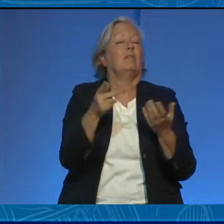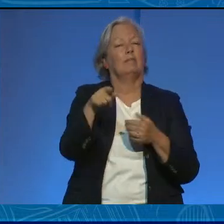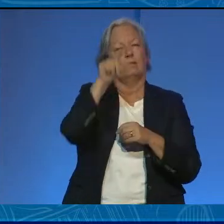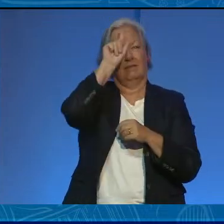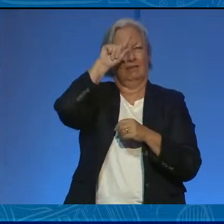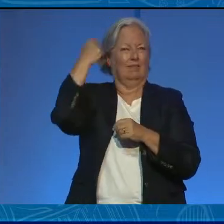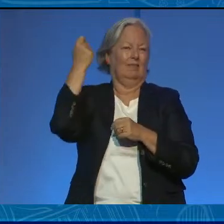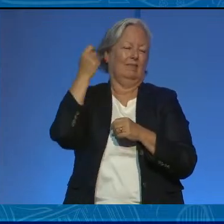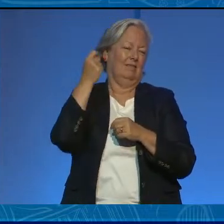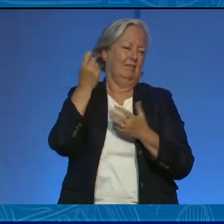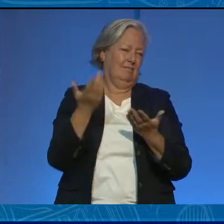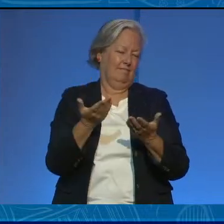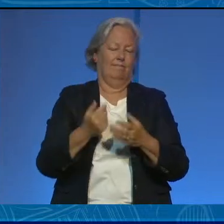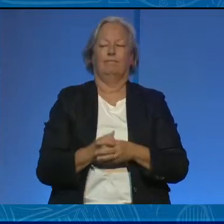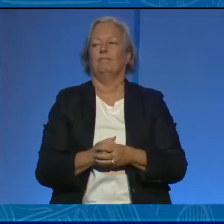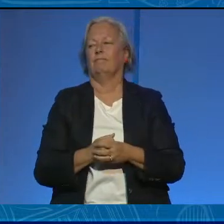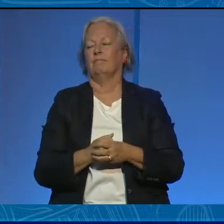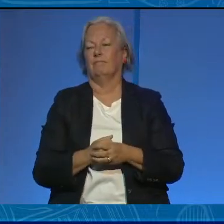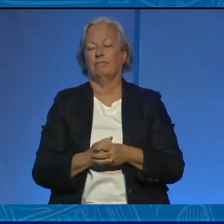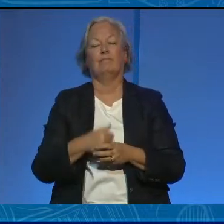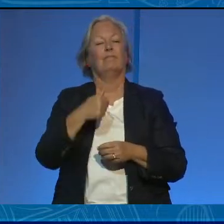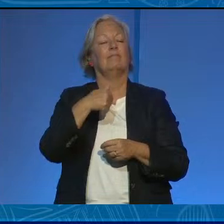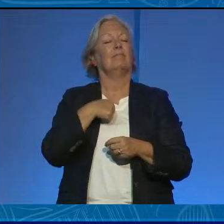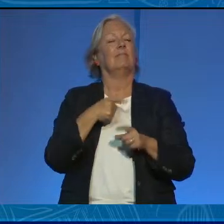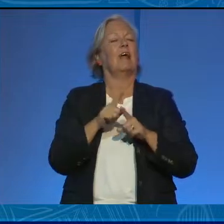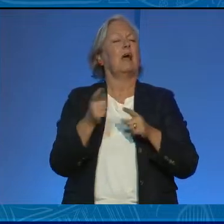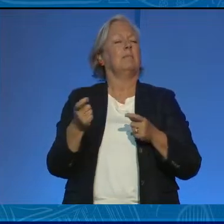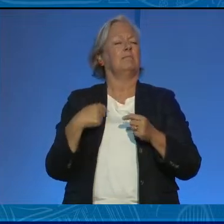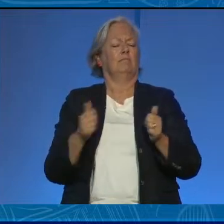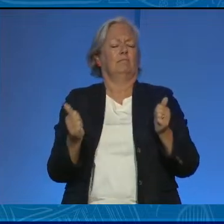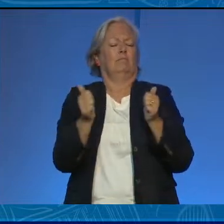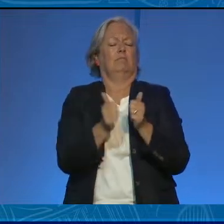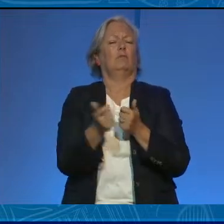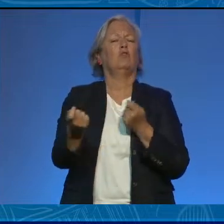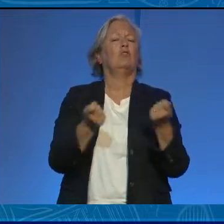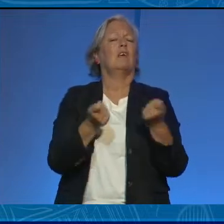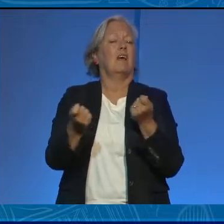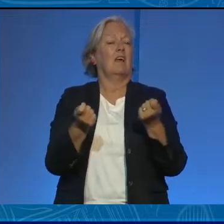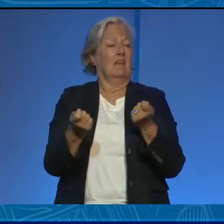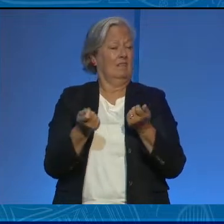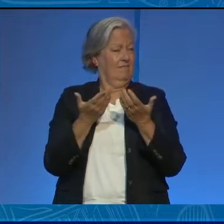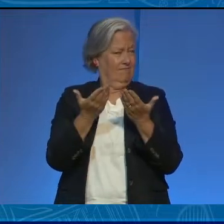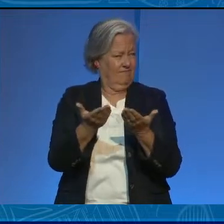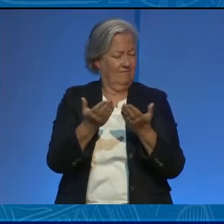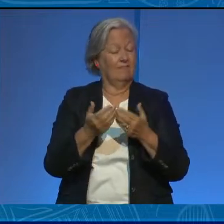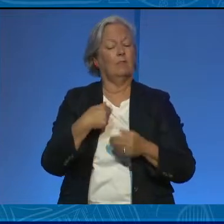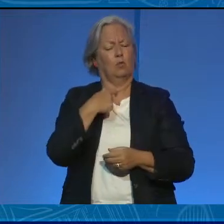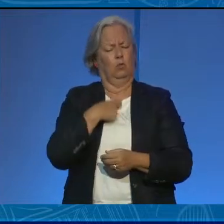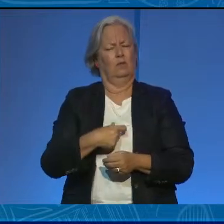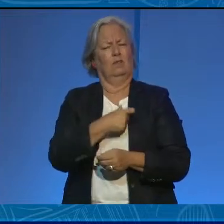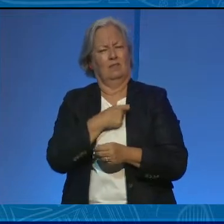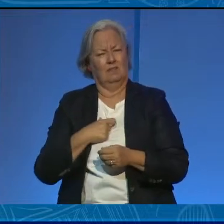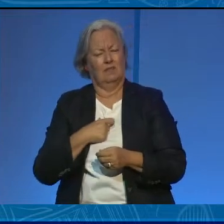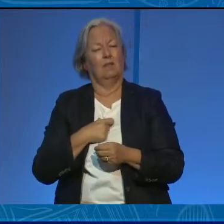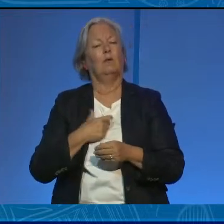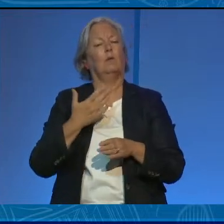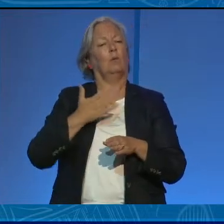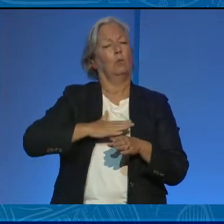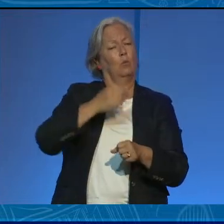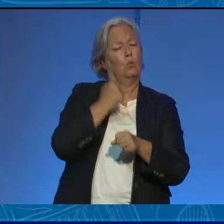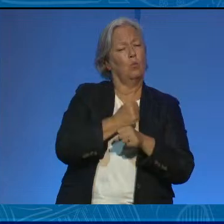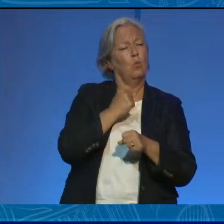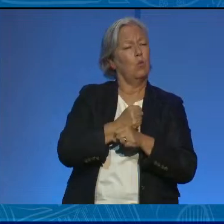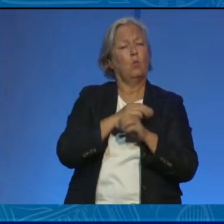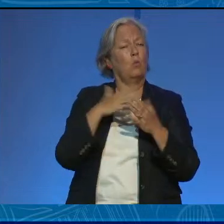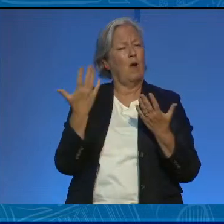As the host and co-chair of the 8th session, Switzerland is committed to working closely with UNDRR